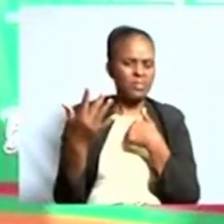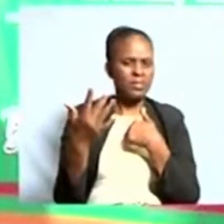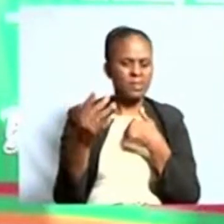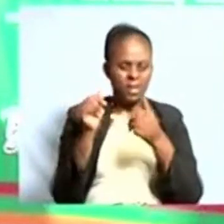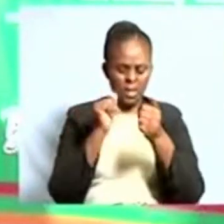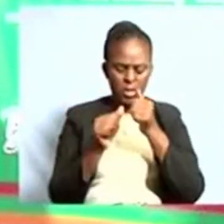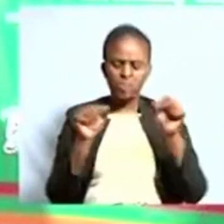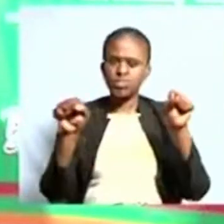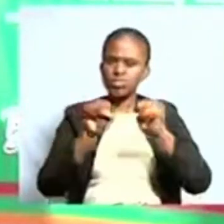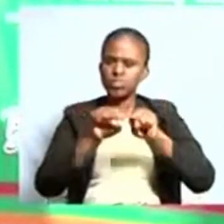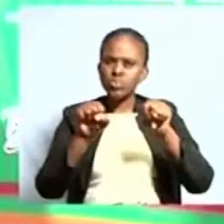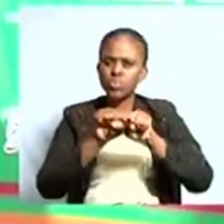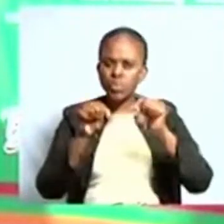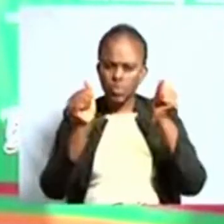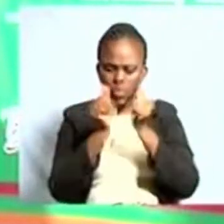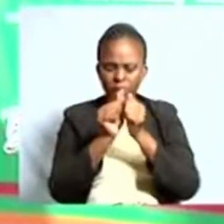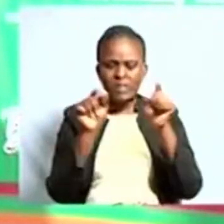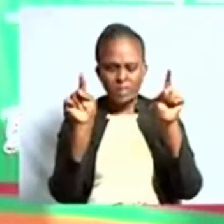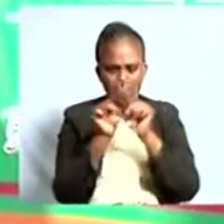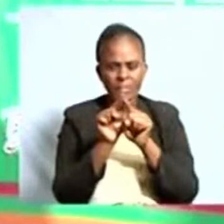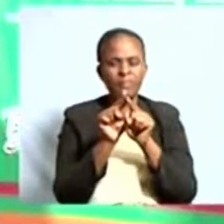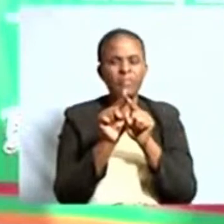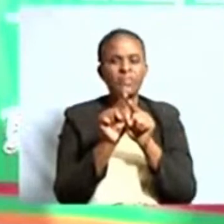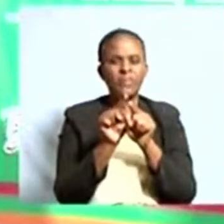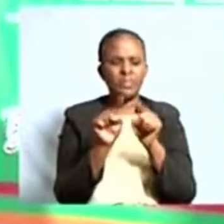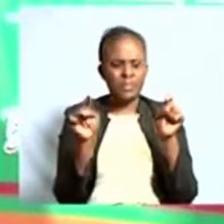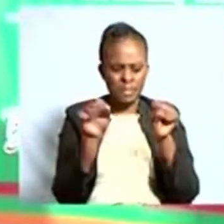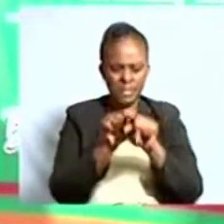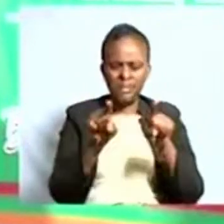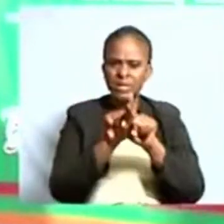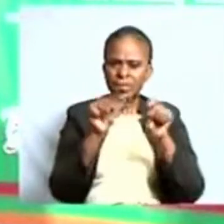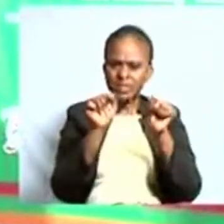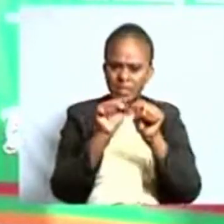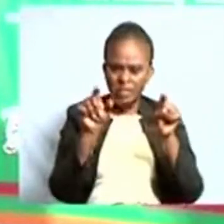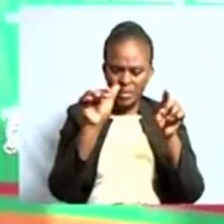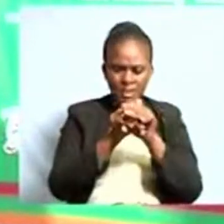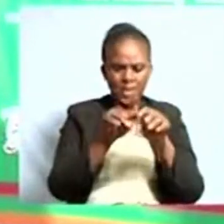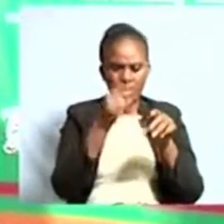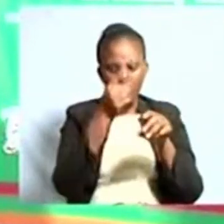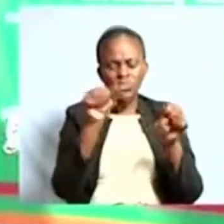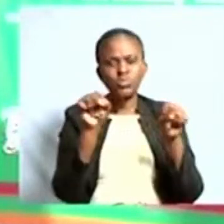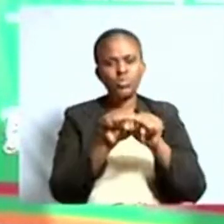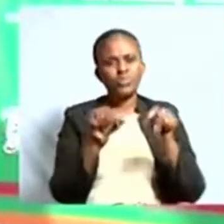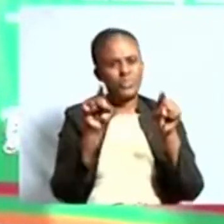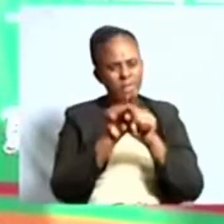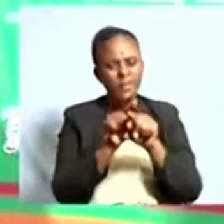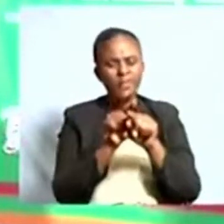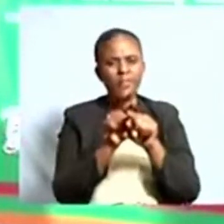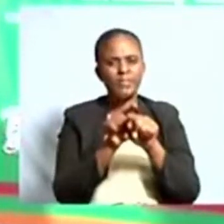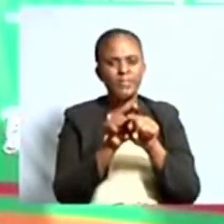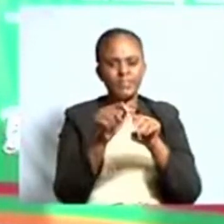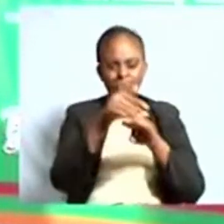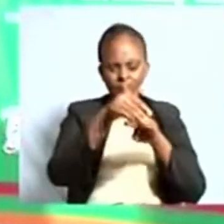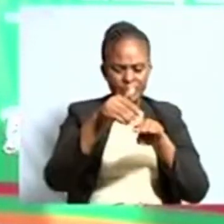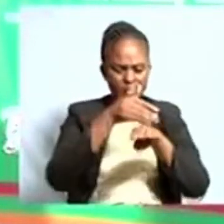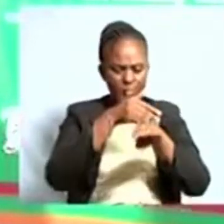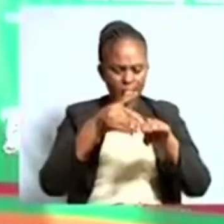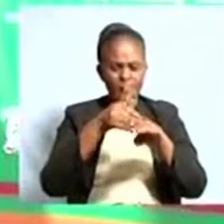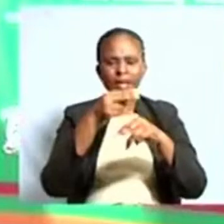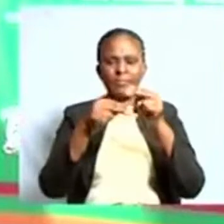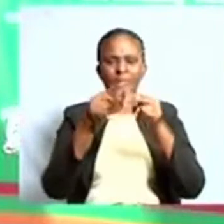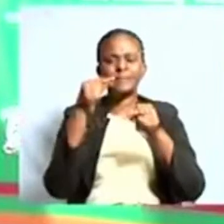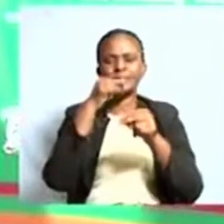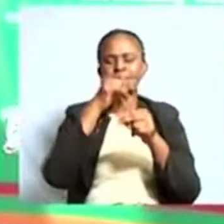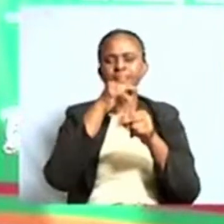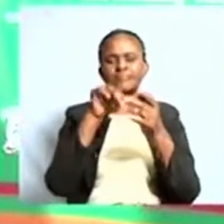shoes with the same two brands on one shoe. So that's definitely a counterfeit.